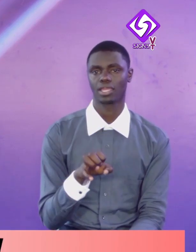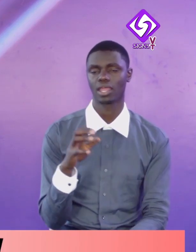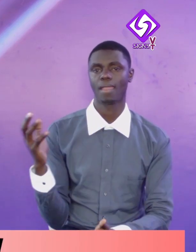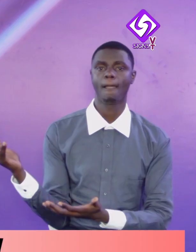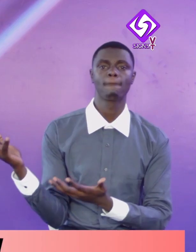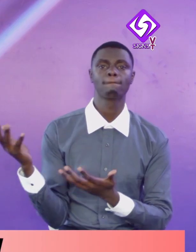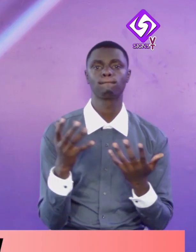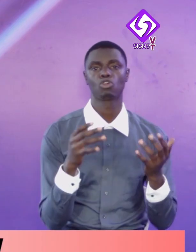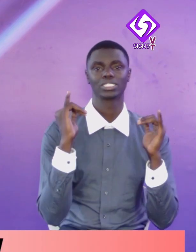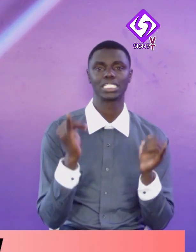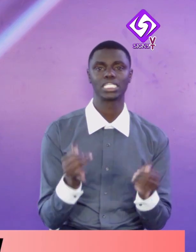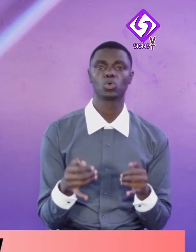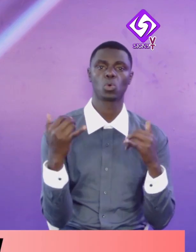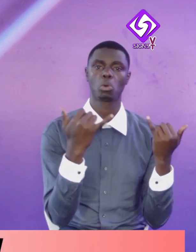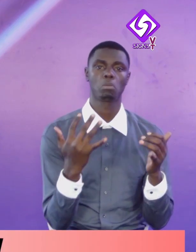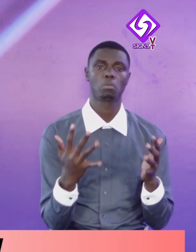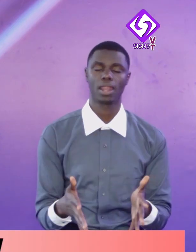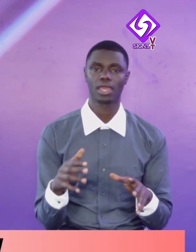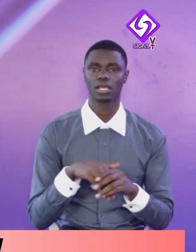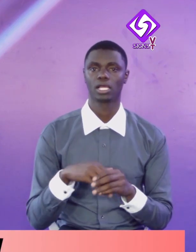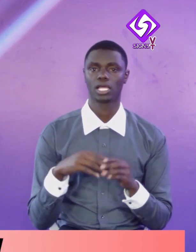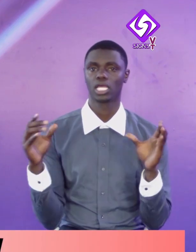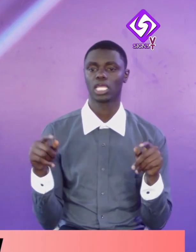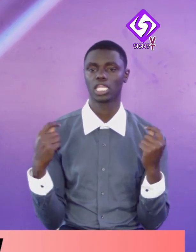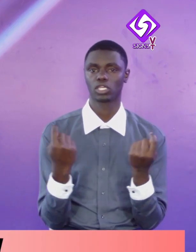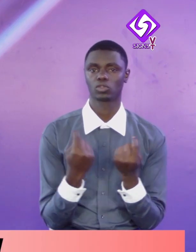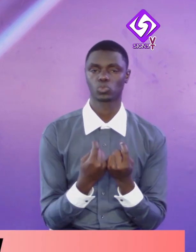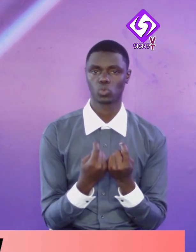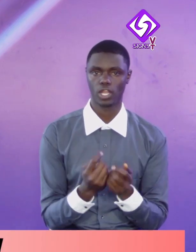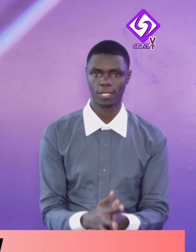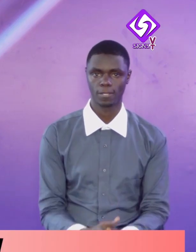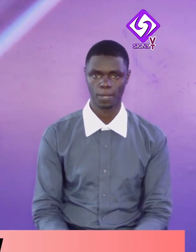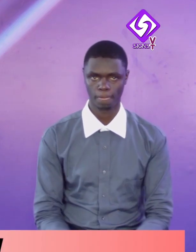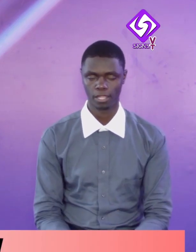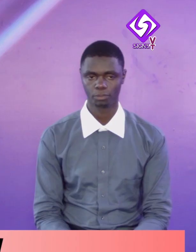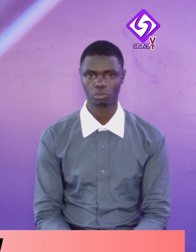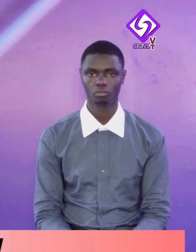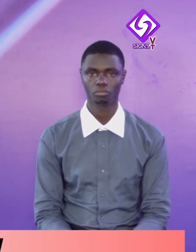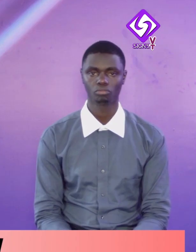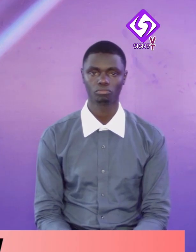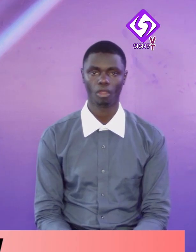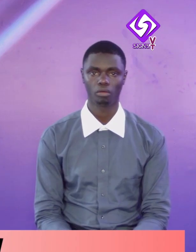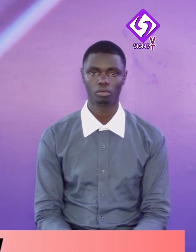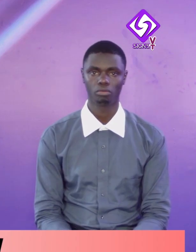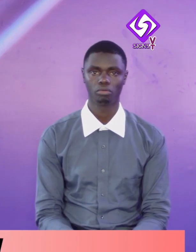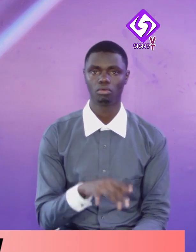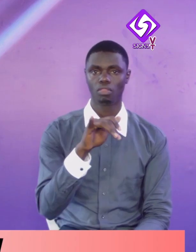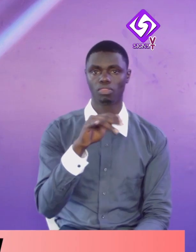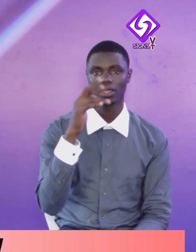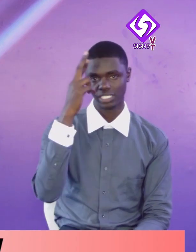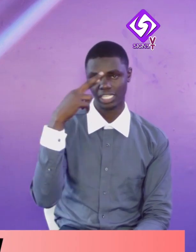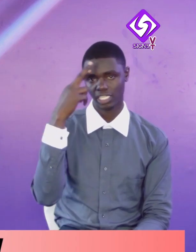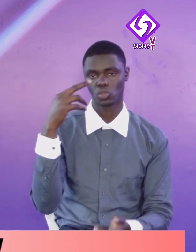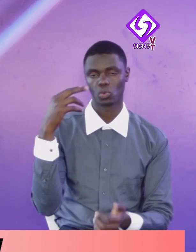brought new players in the squad, and that could be the reason why they are